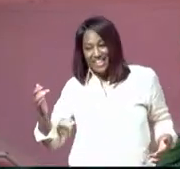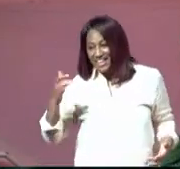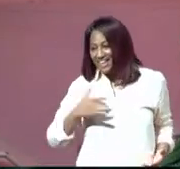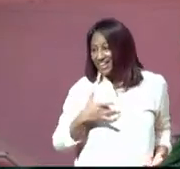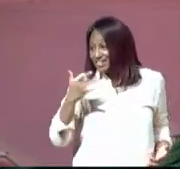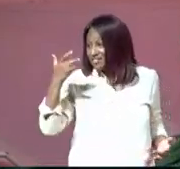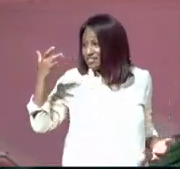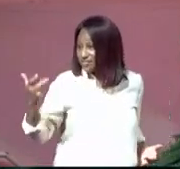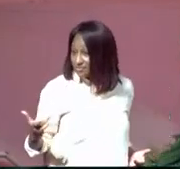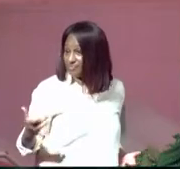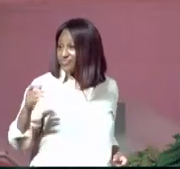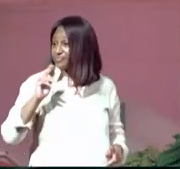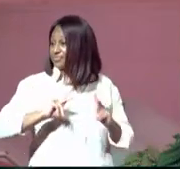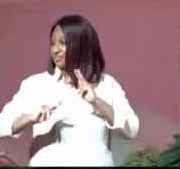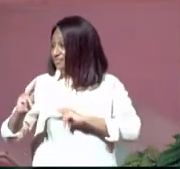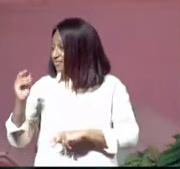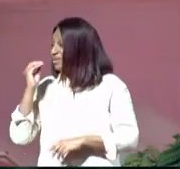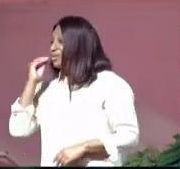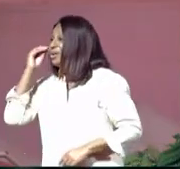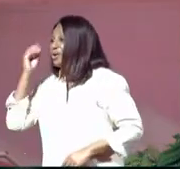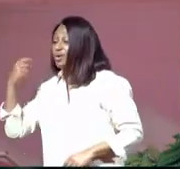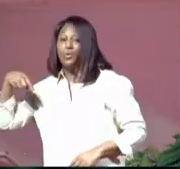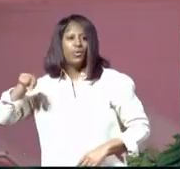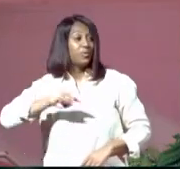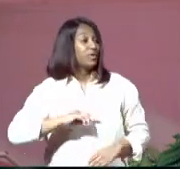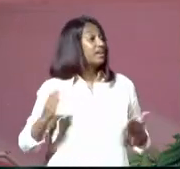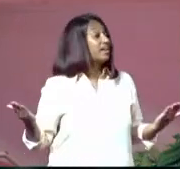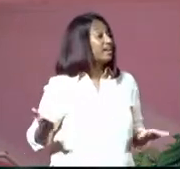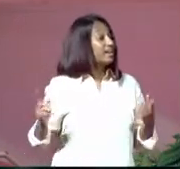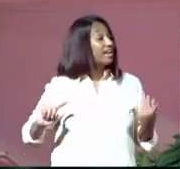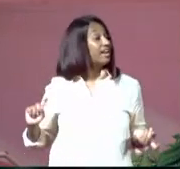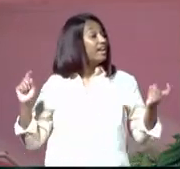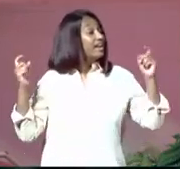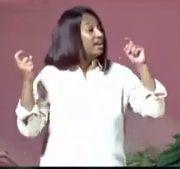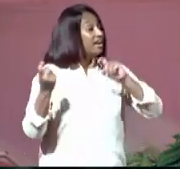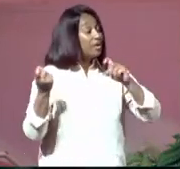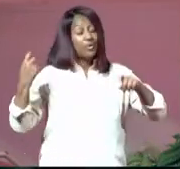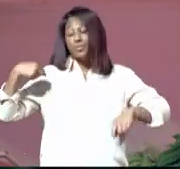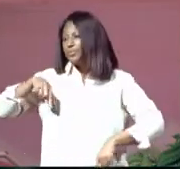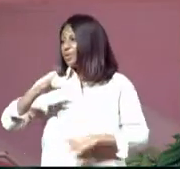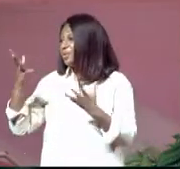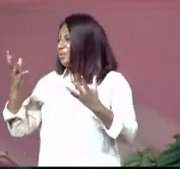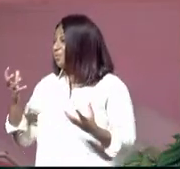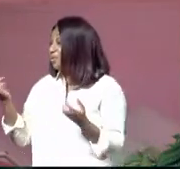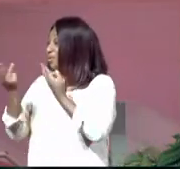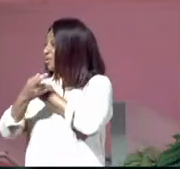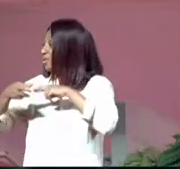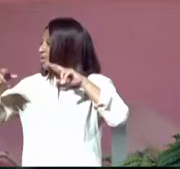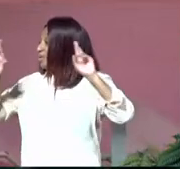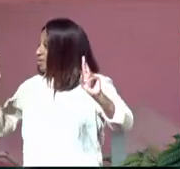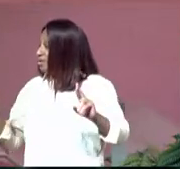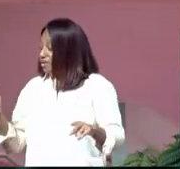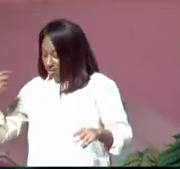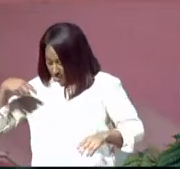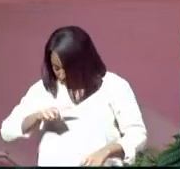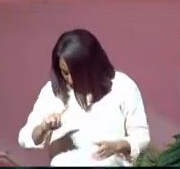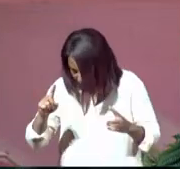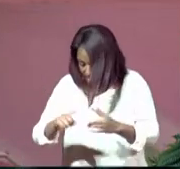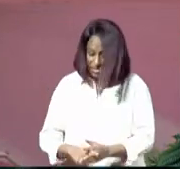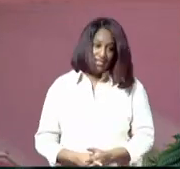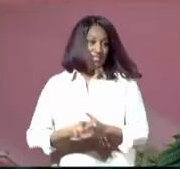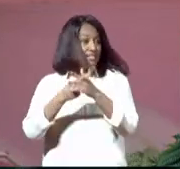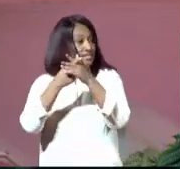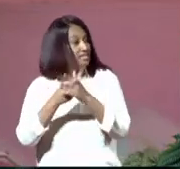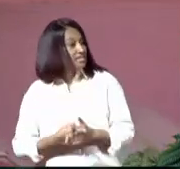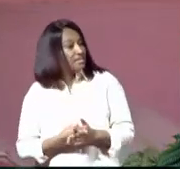the screen. We've come to be transformed and we've come to be revived. And so as we begin this journey